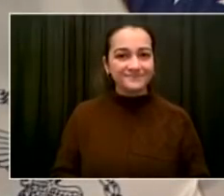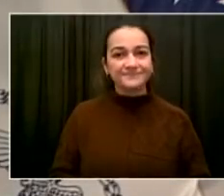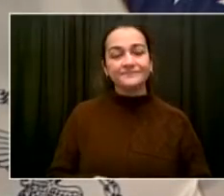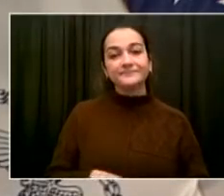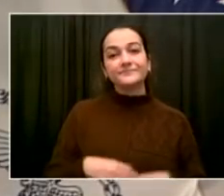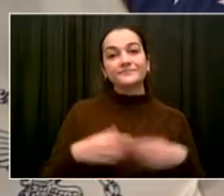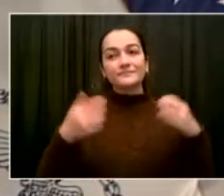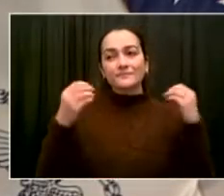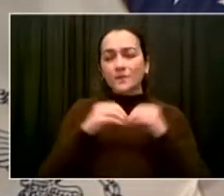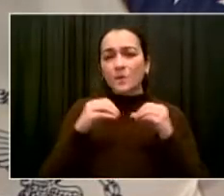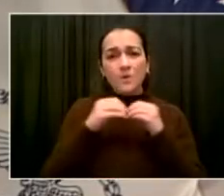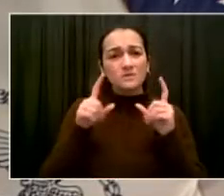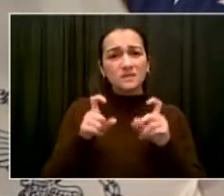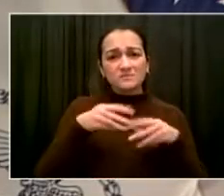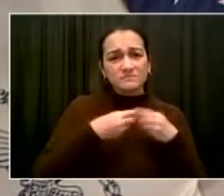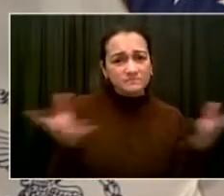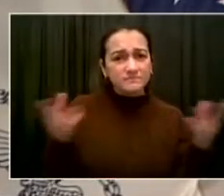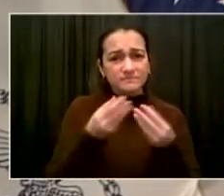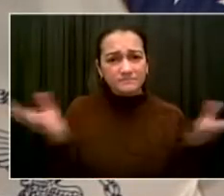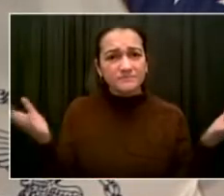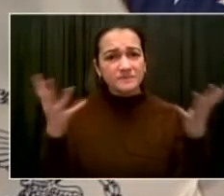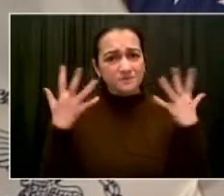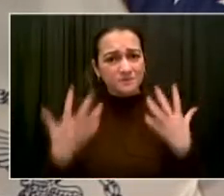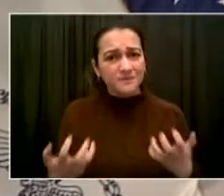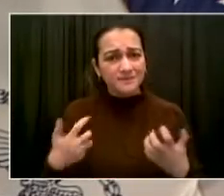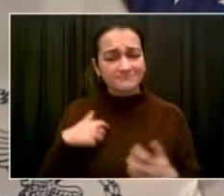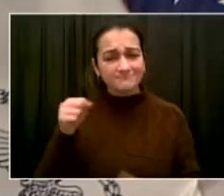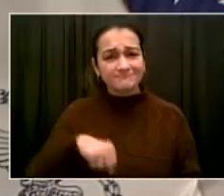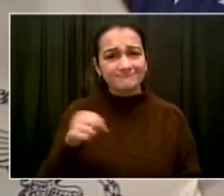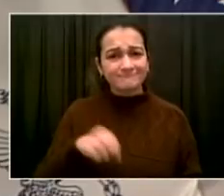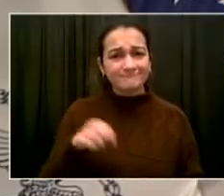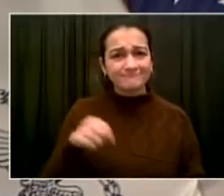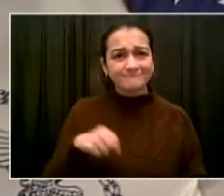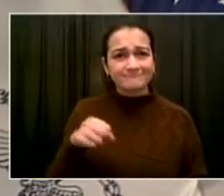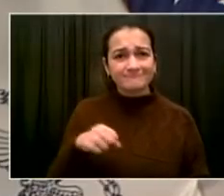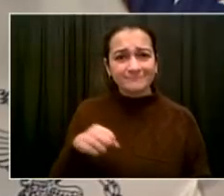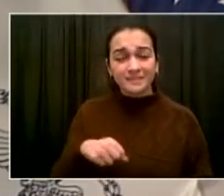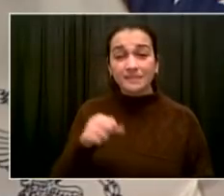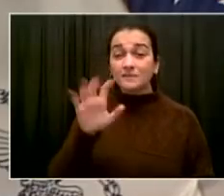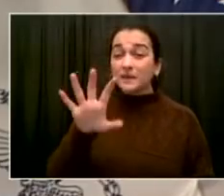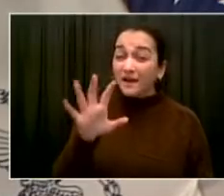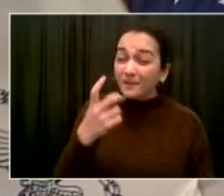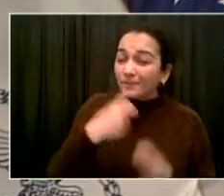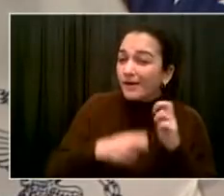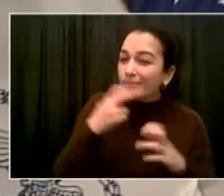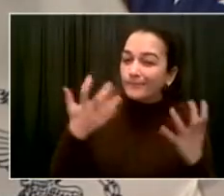experts speak to that, what we can do to make sure the test results get back quicker. Dr. Long, then Dr. Choksi.